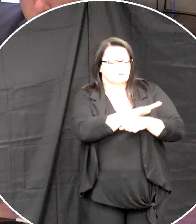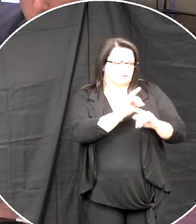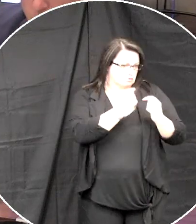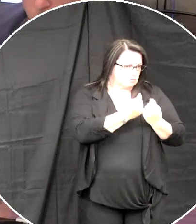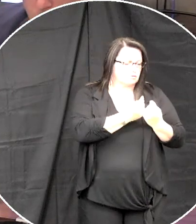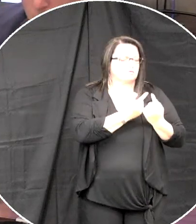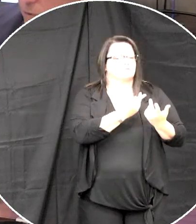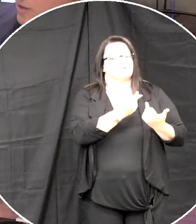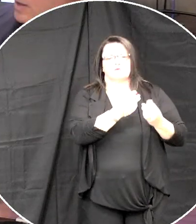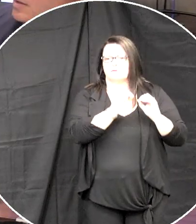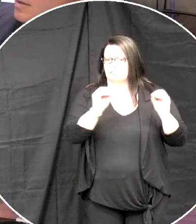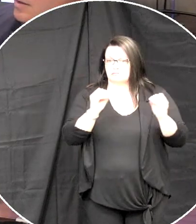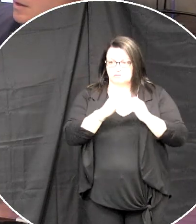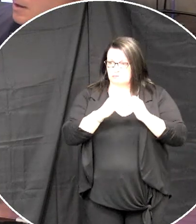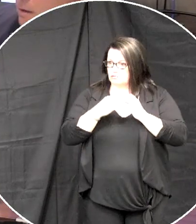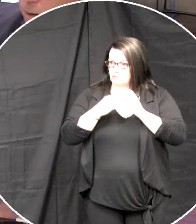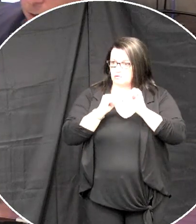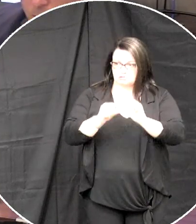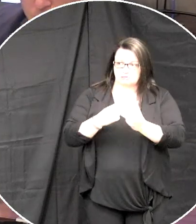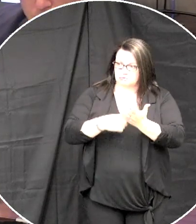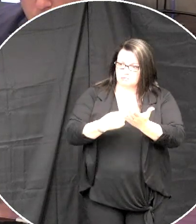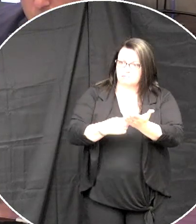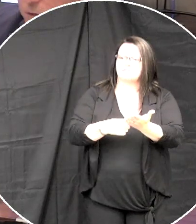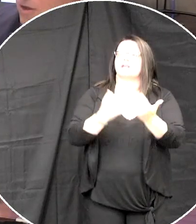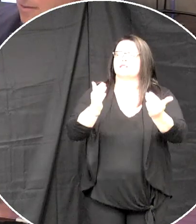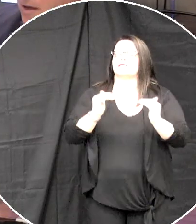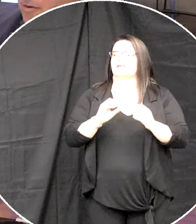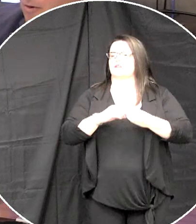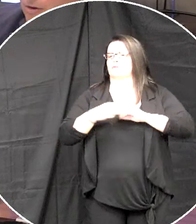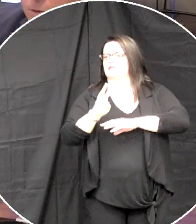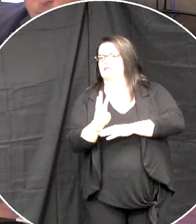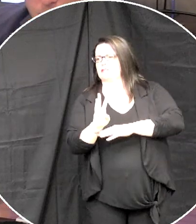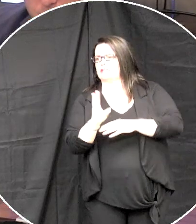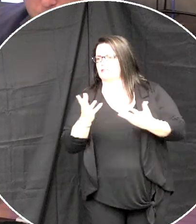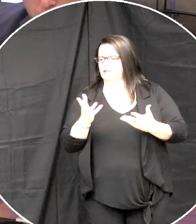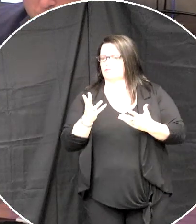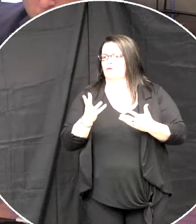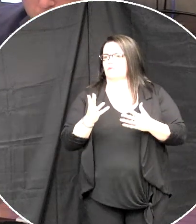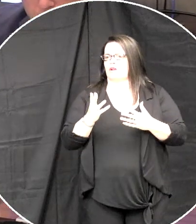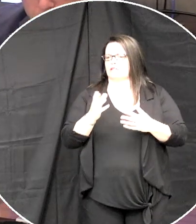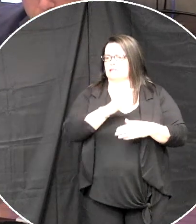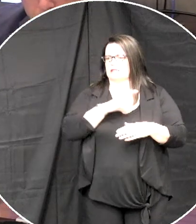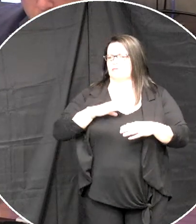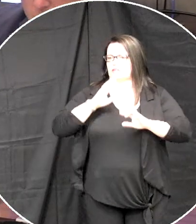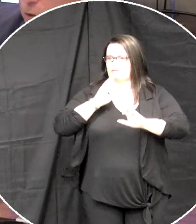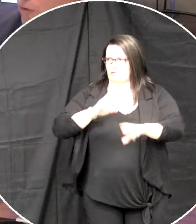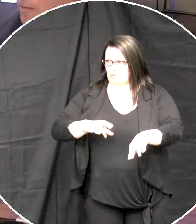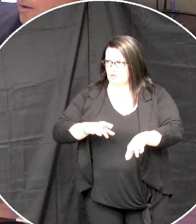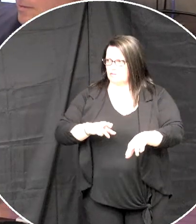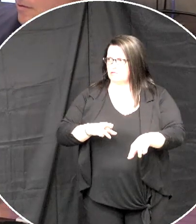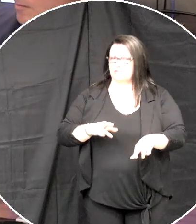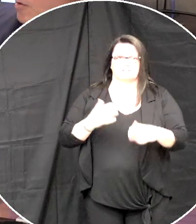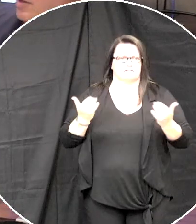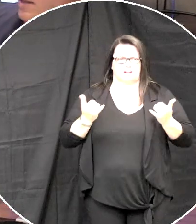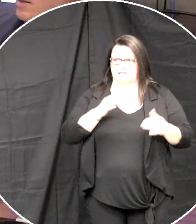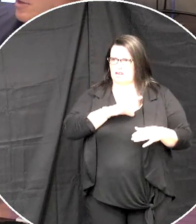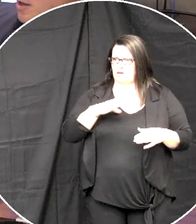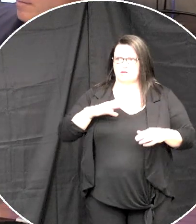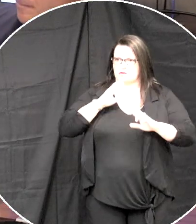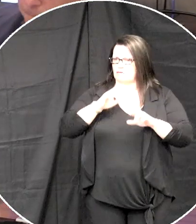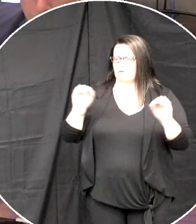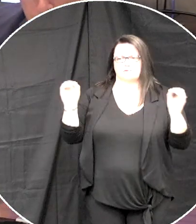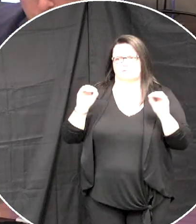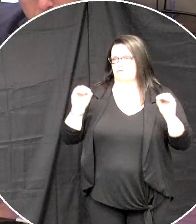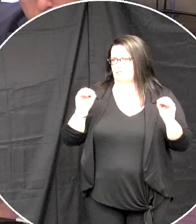on to number 6 on our agenda, which is committee reports. There are no committee reports at this